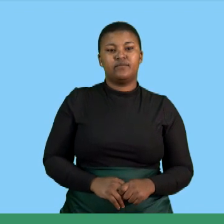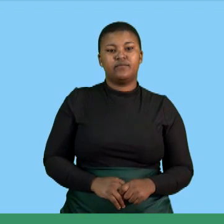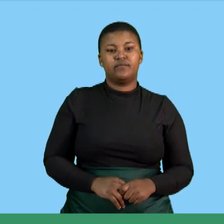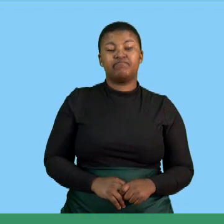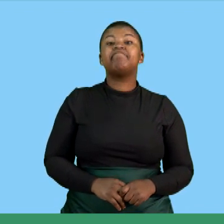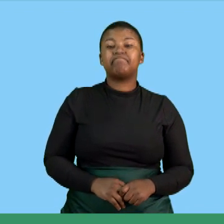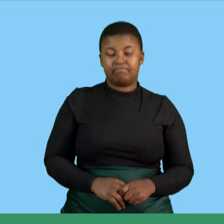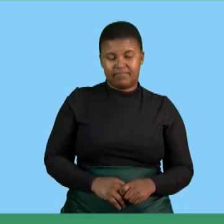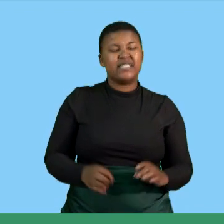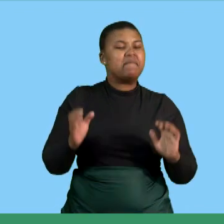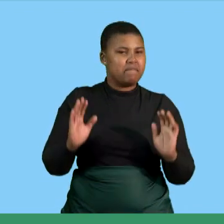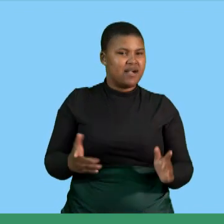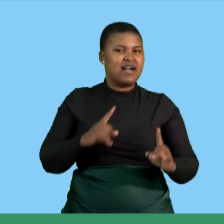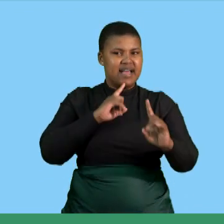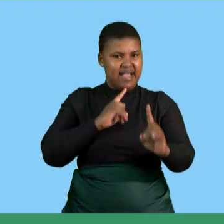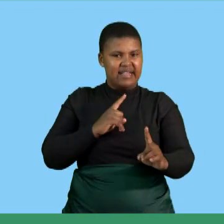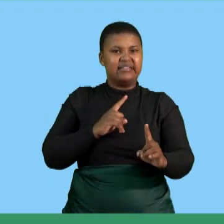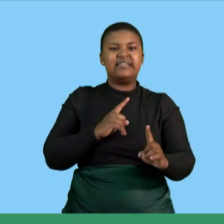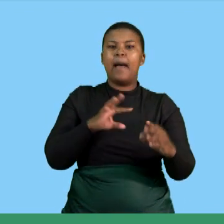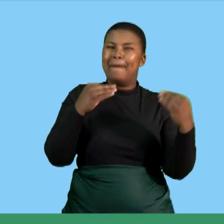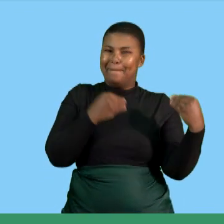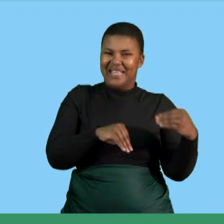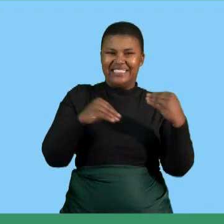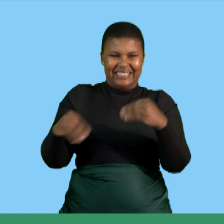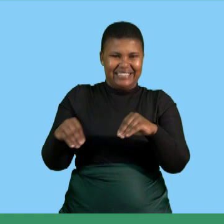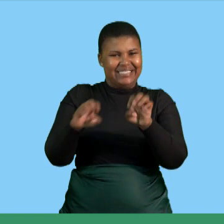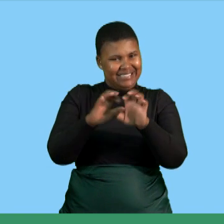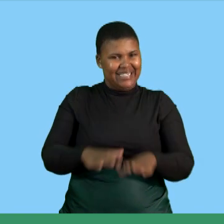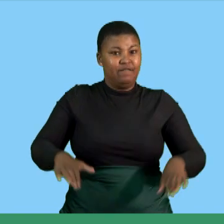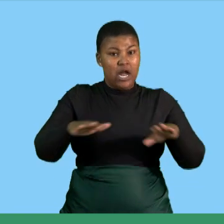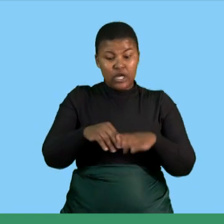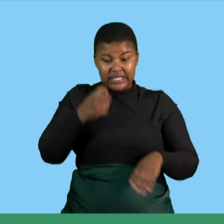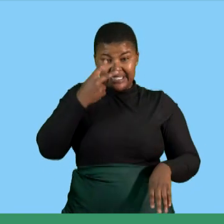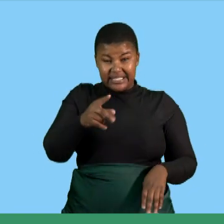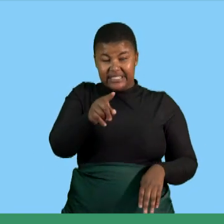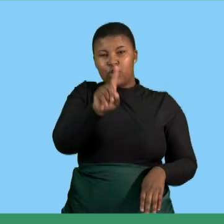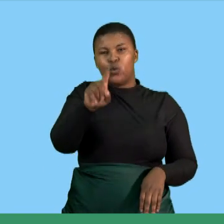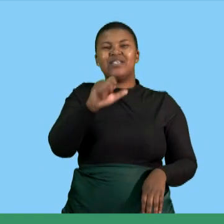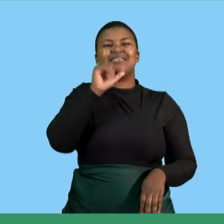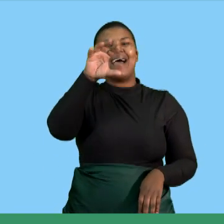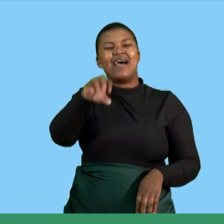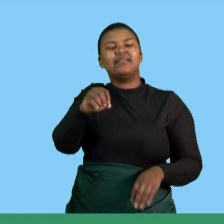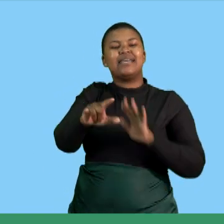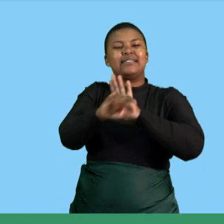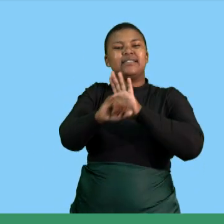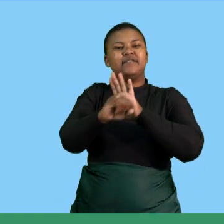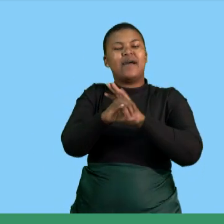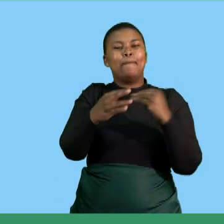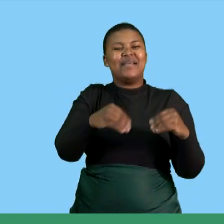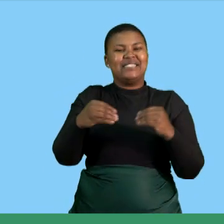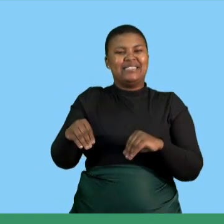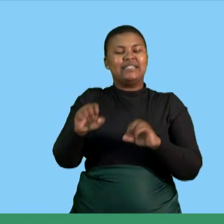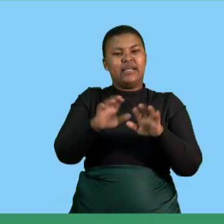So it's only necessary to answer the business environment. If you can see in the question, it says identify the